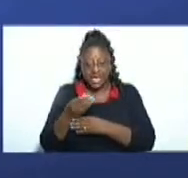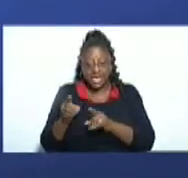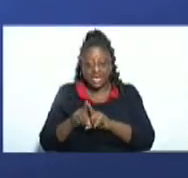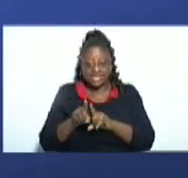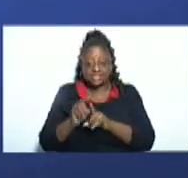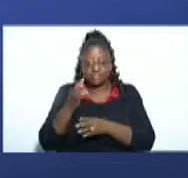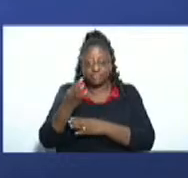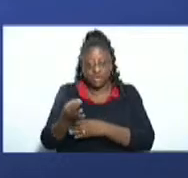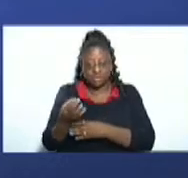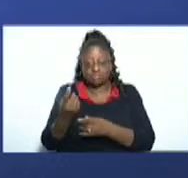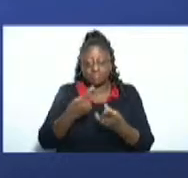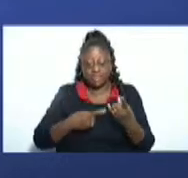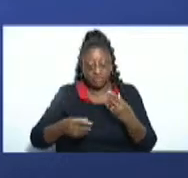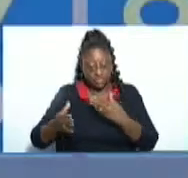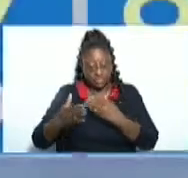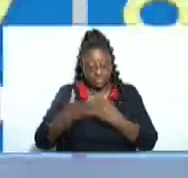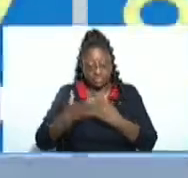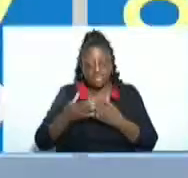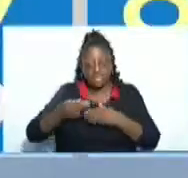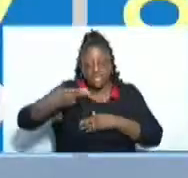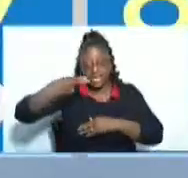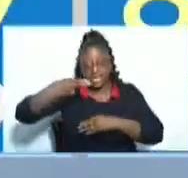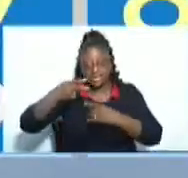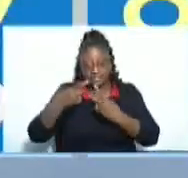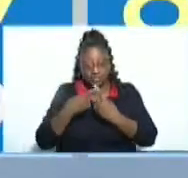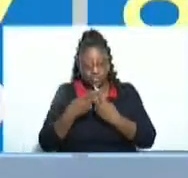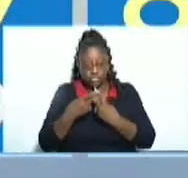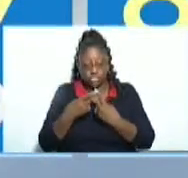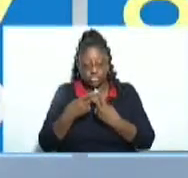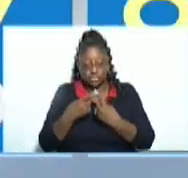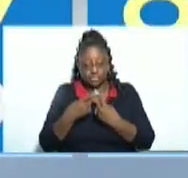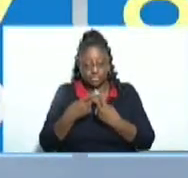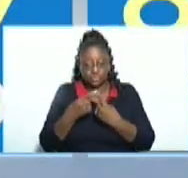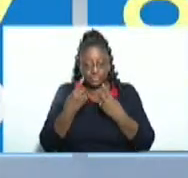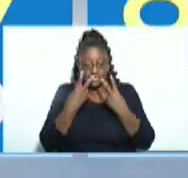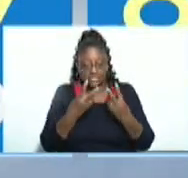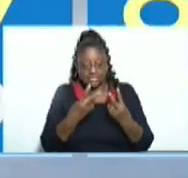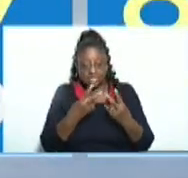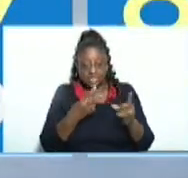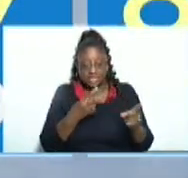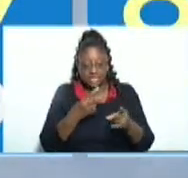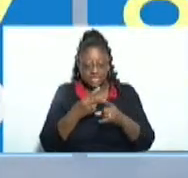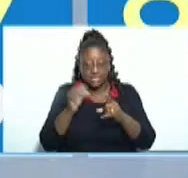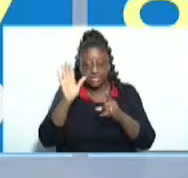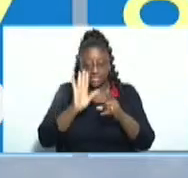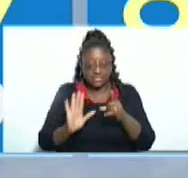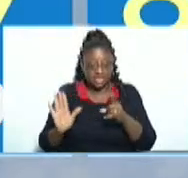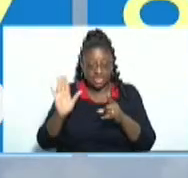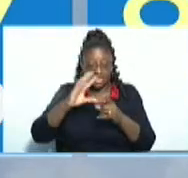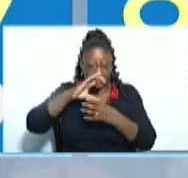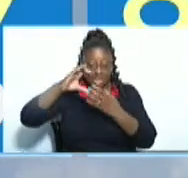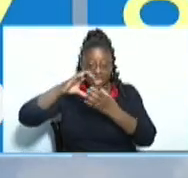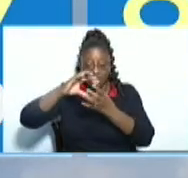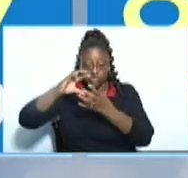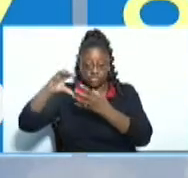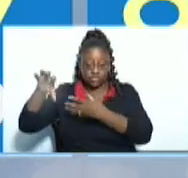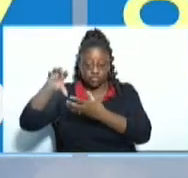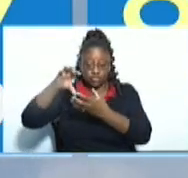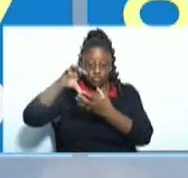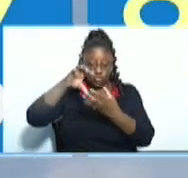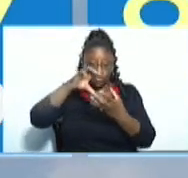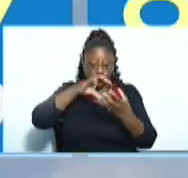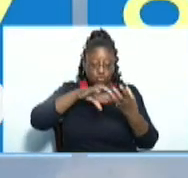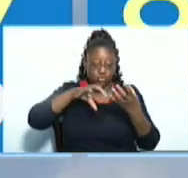closer. 81 degrees will be a high temperature, and the extended weather forecast looking like this. We'll have, as we said, clouds moving into the forecast